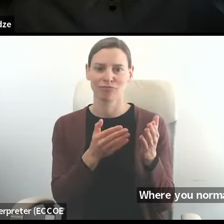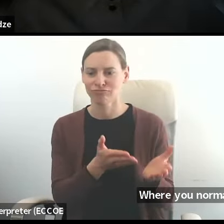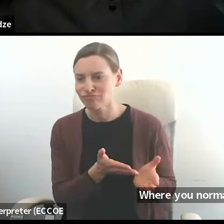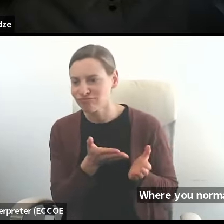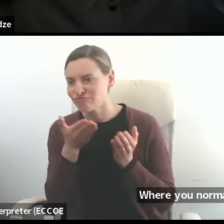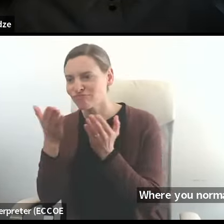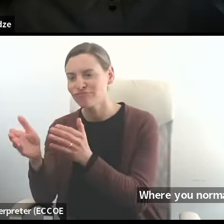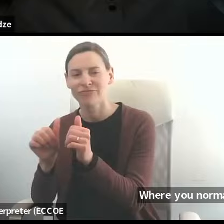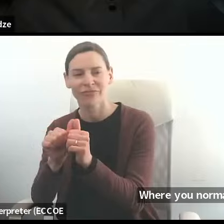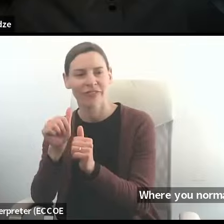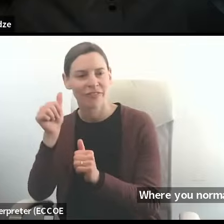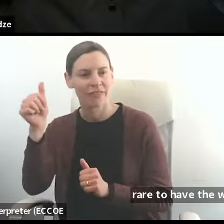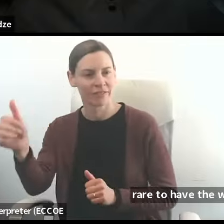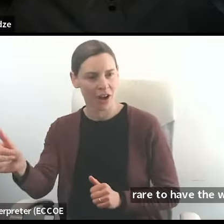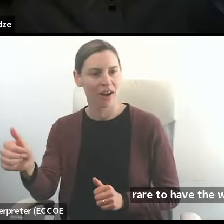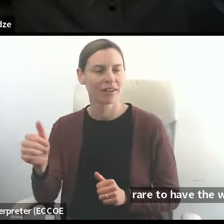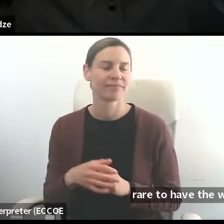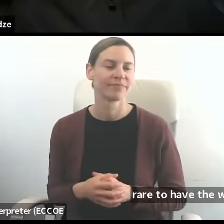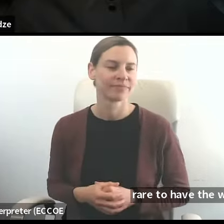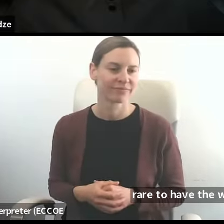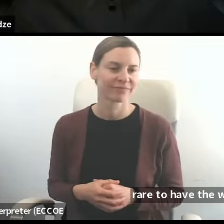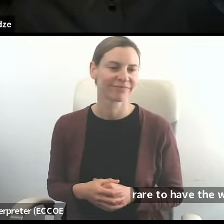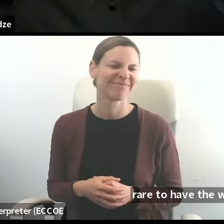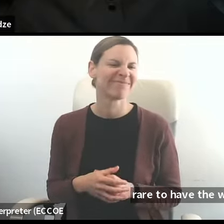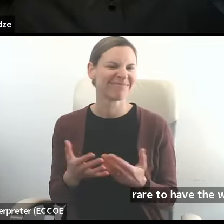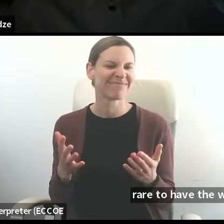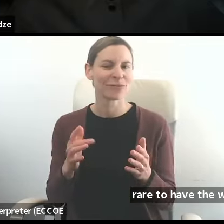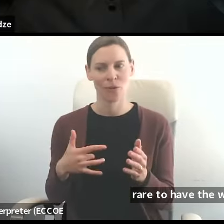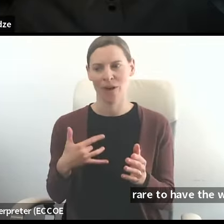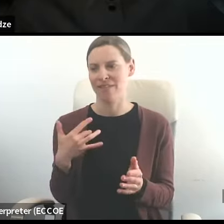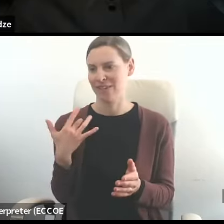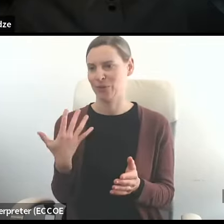it's an additional value